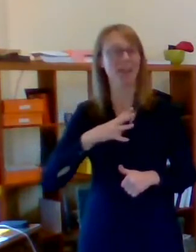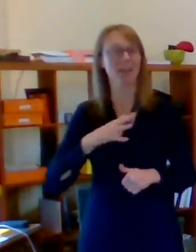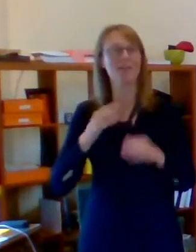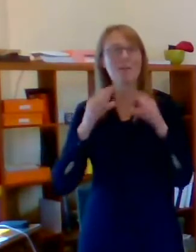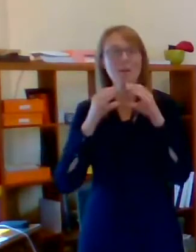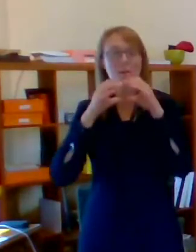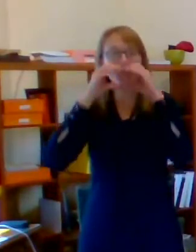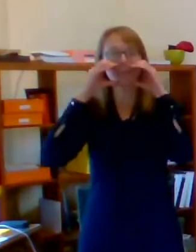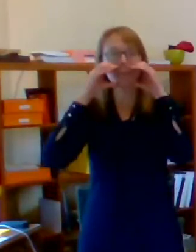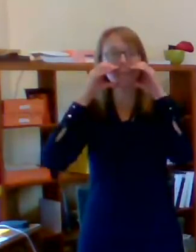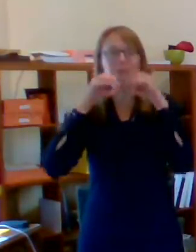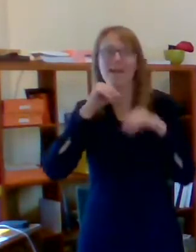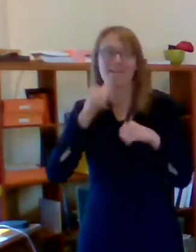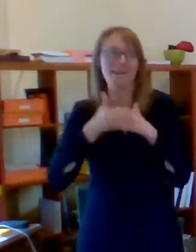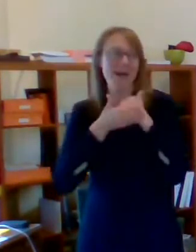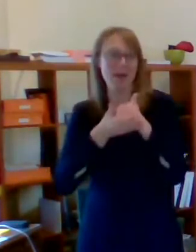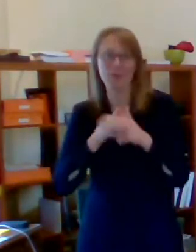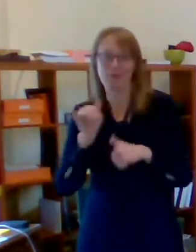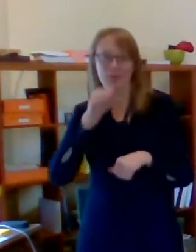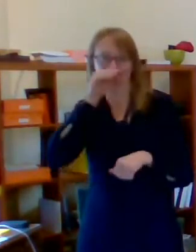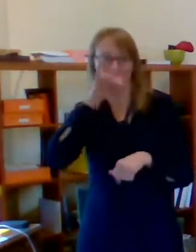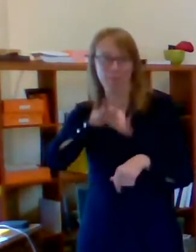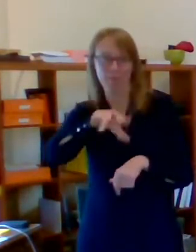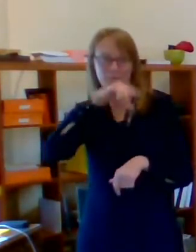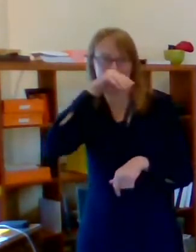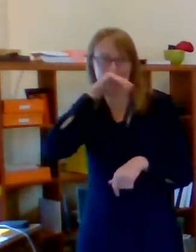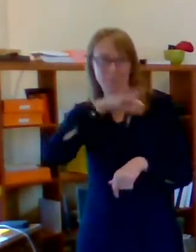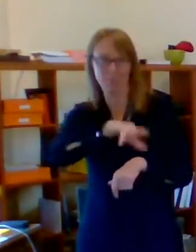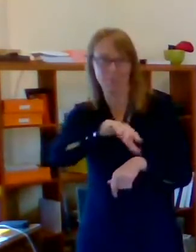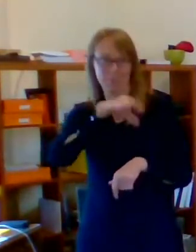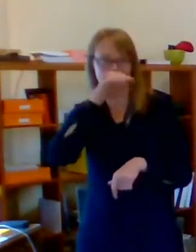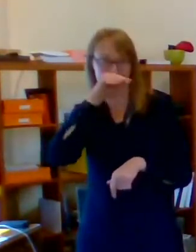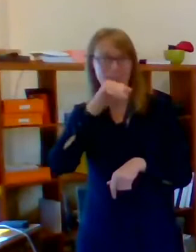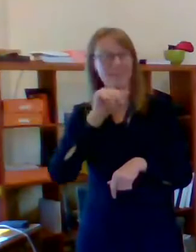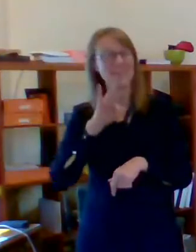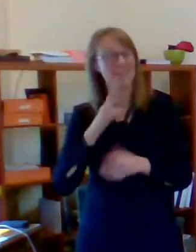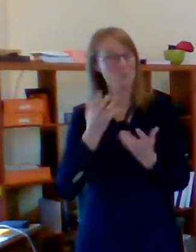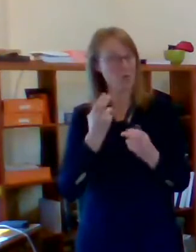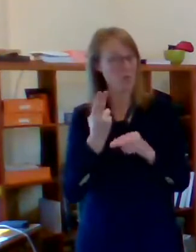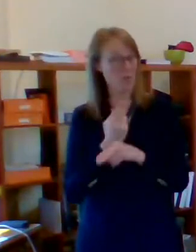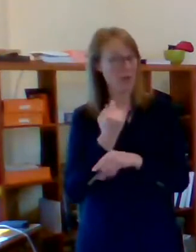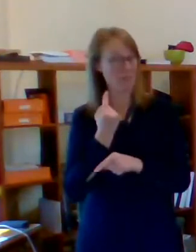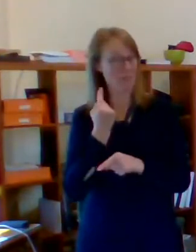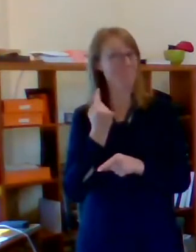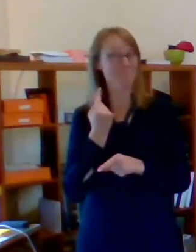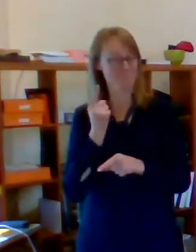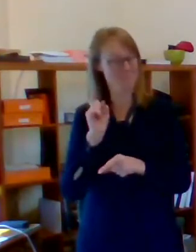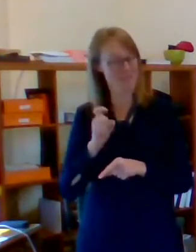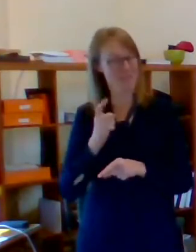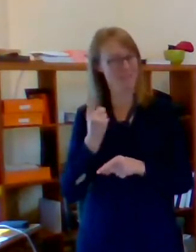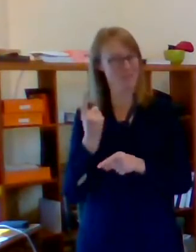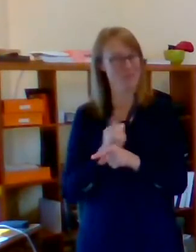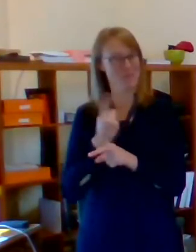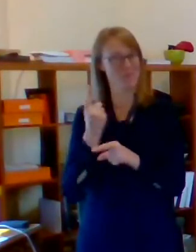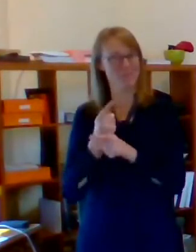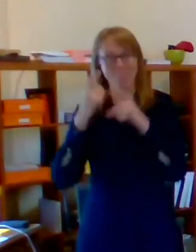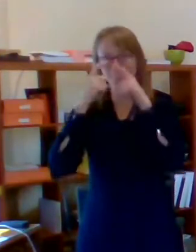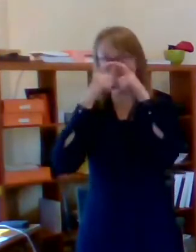nose is still out. And so really to wear it, you got to wear it like that. You can report a business. All